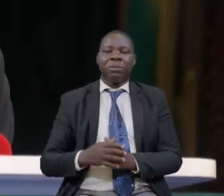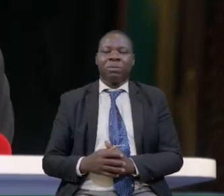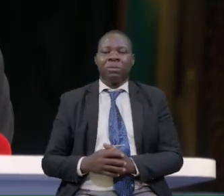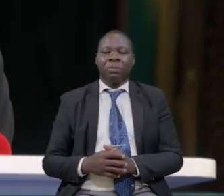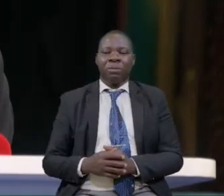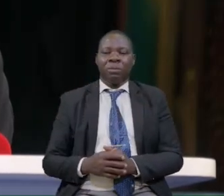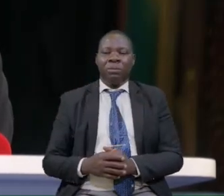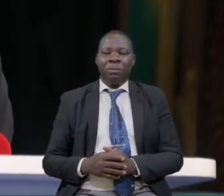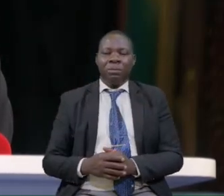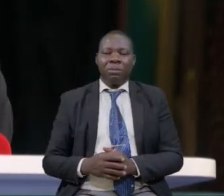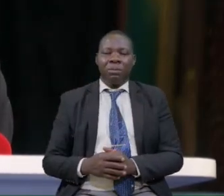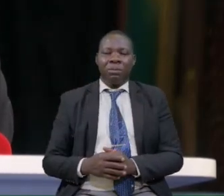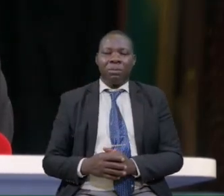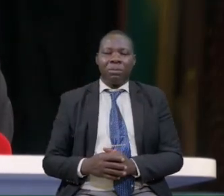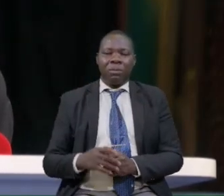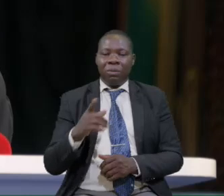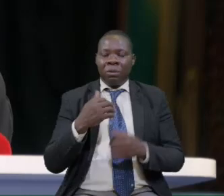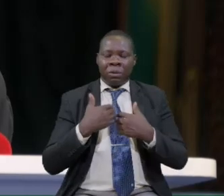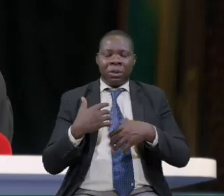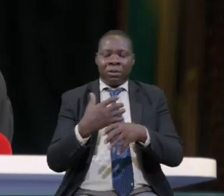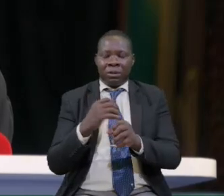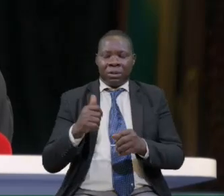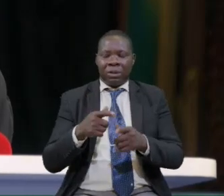You've taken a great decision.